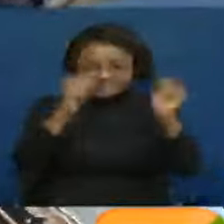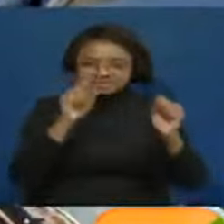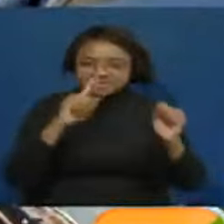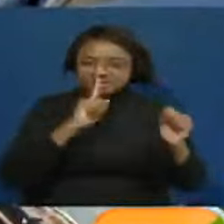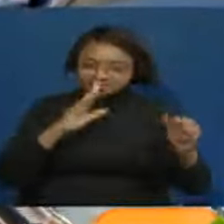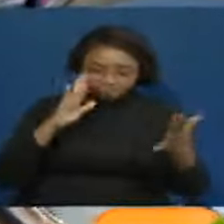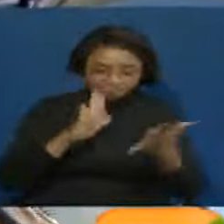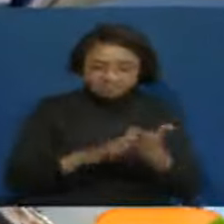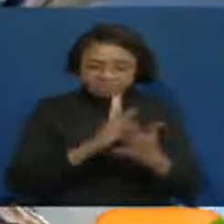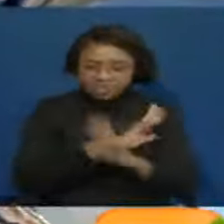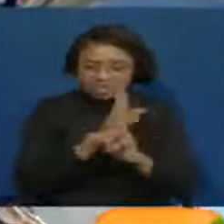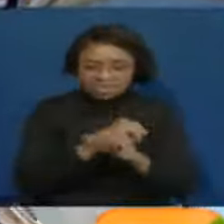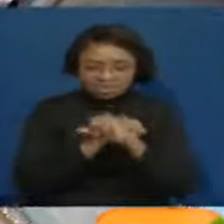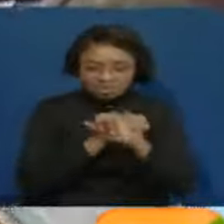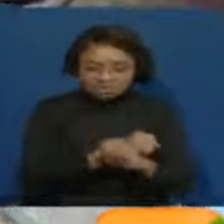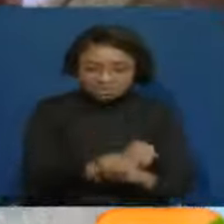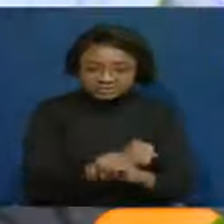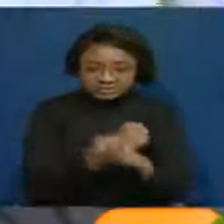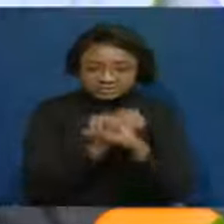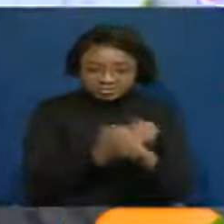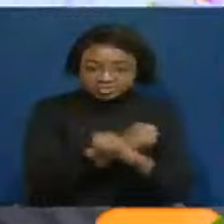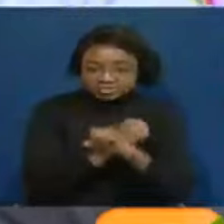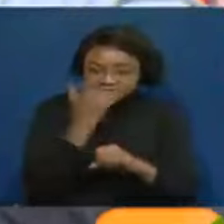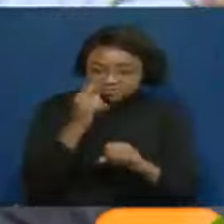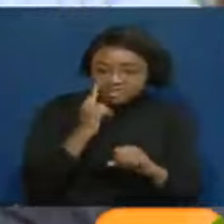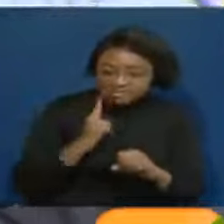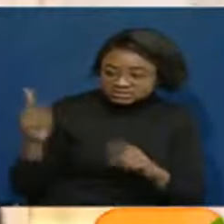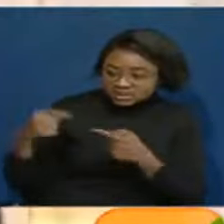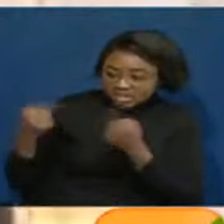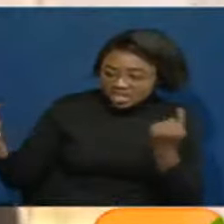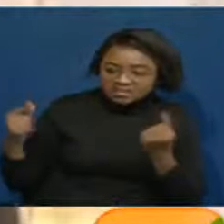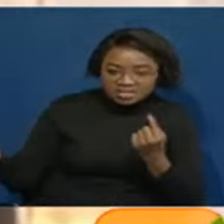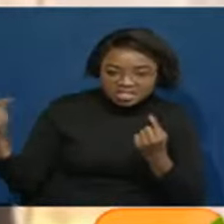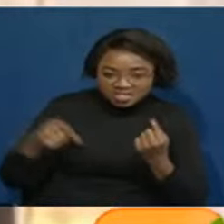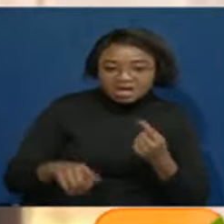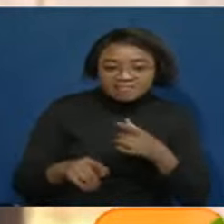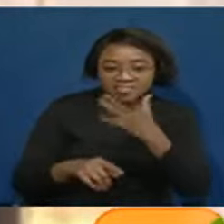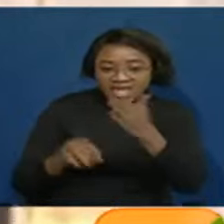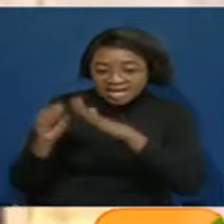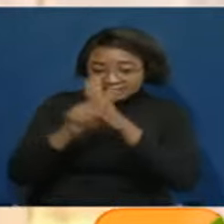all costs, looking at those he perceived as intruders.